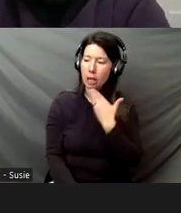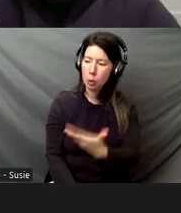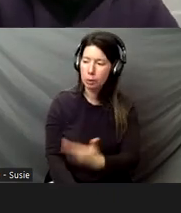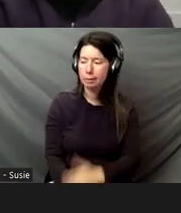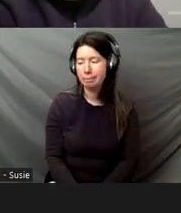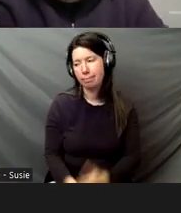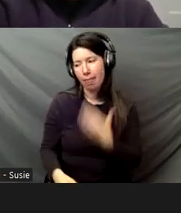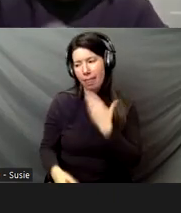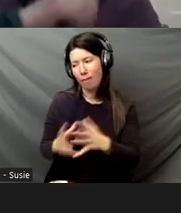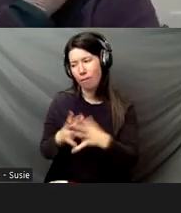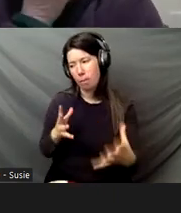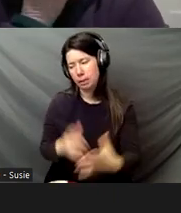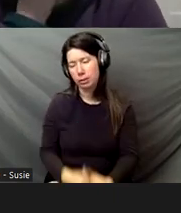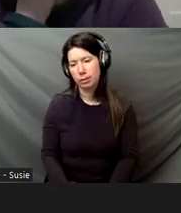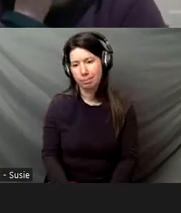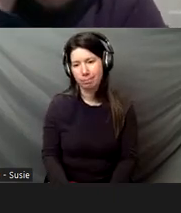very, very much.